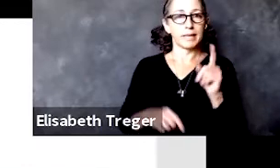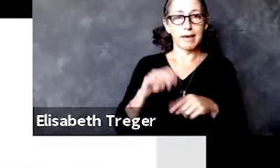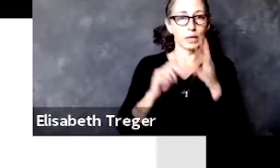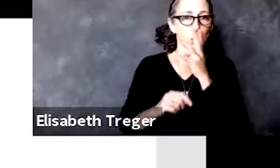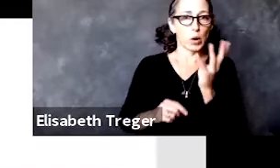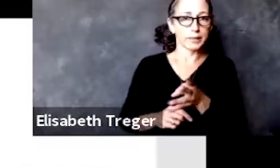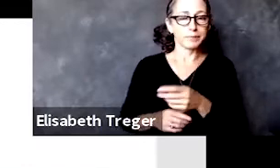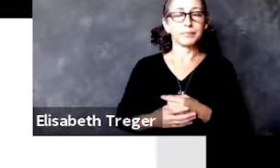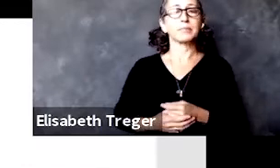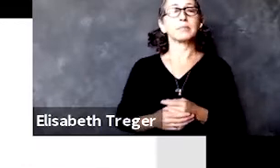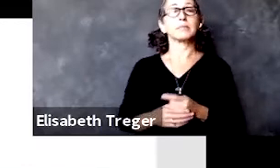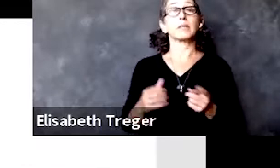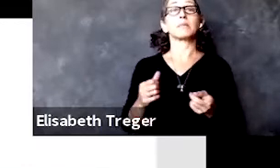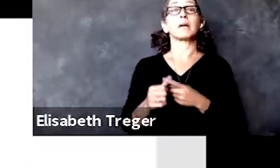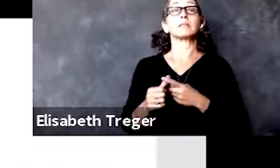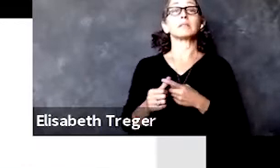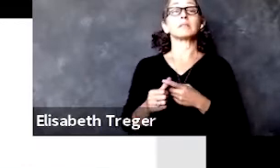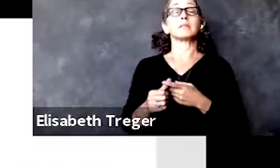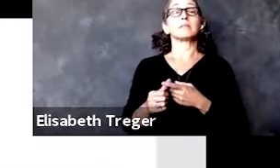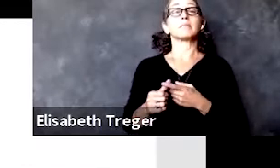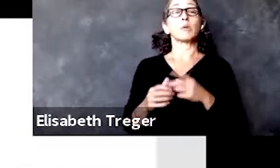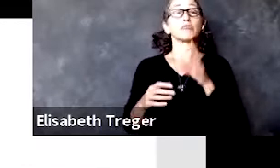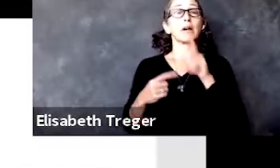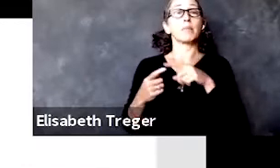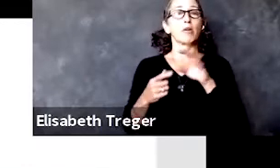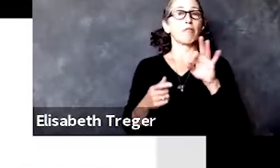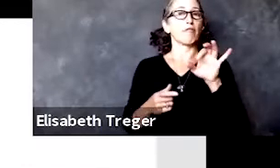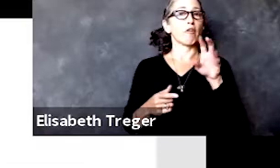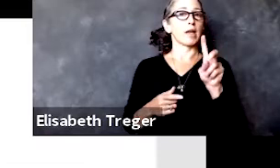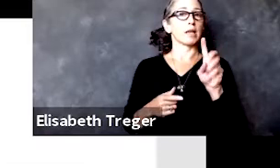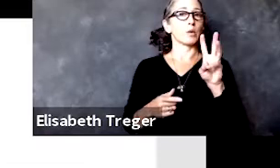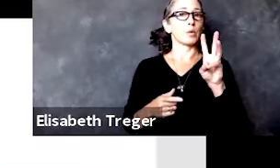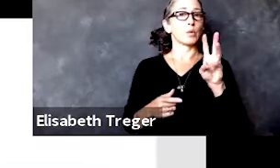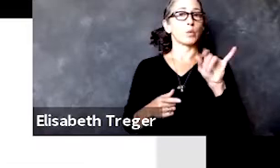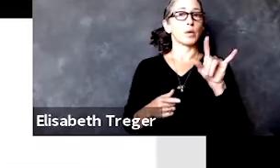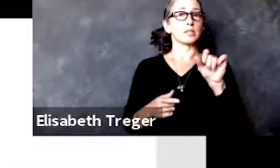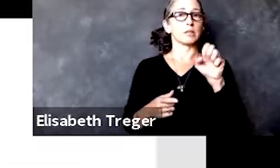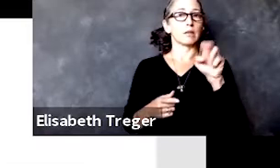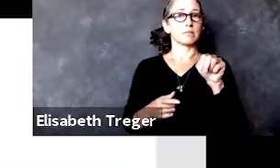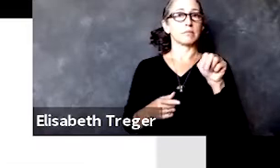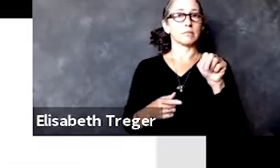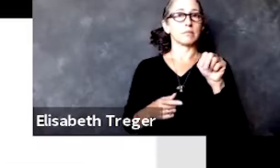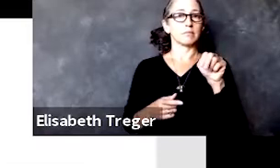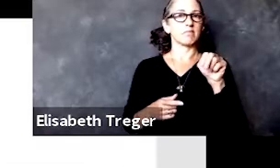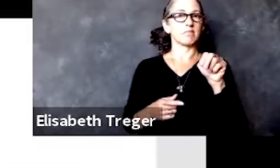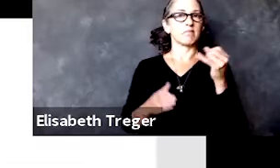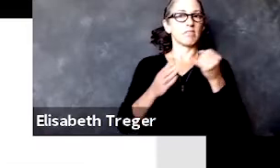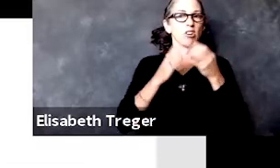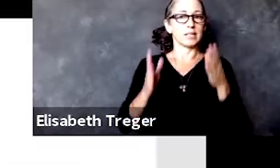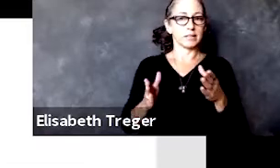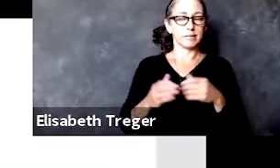that is the artist Fred Wilson. And I want to show a clip, and maybe Demi, you can show a clip of Fred